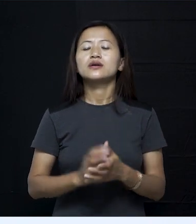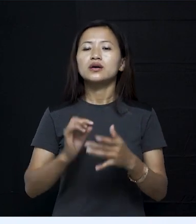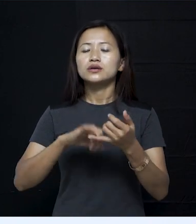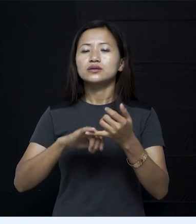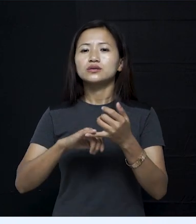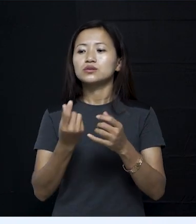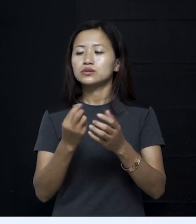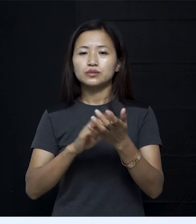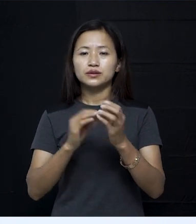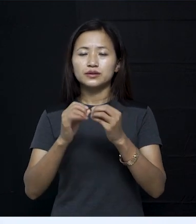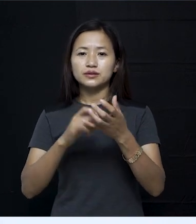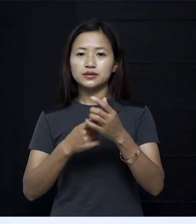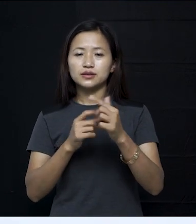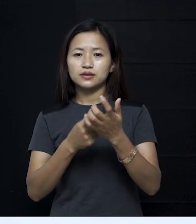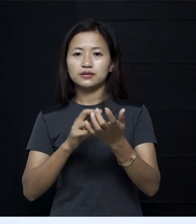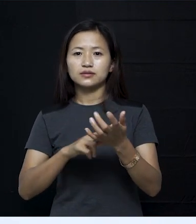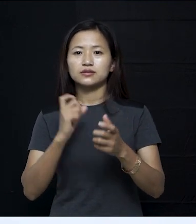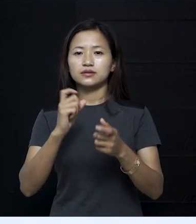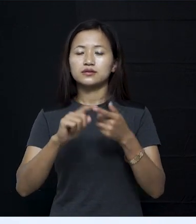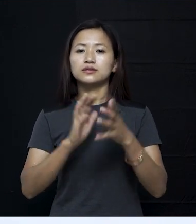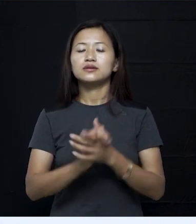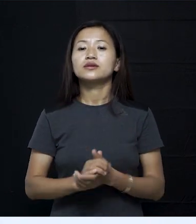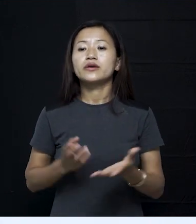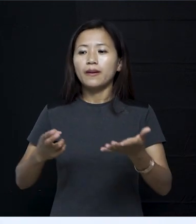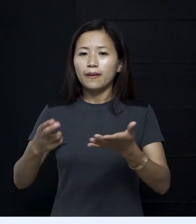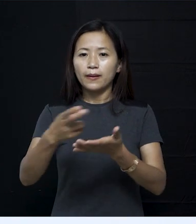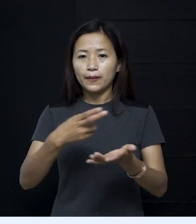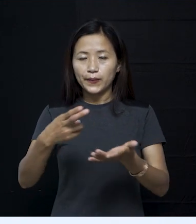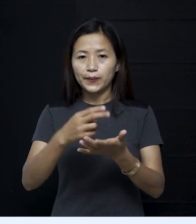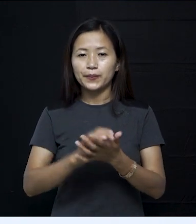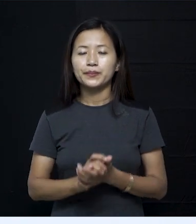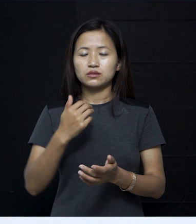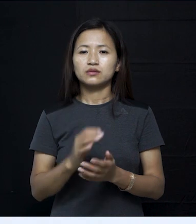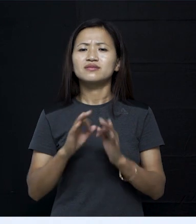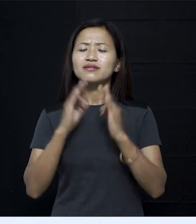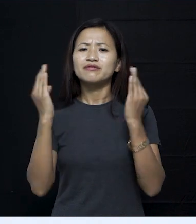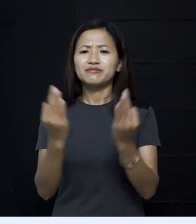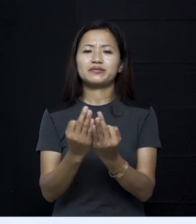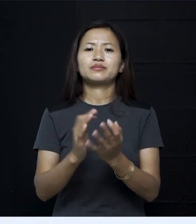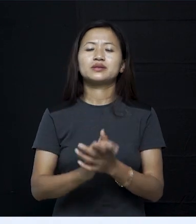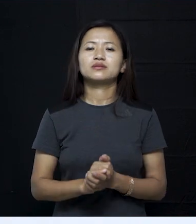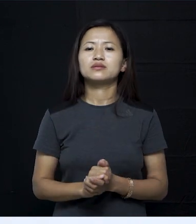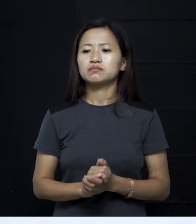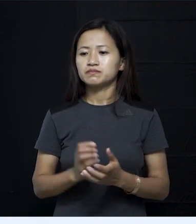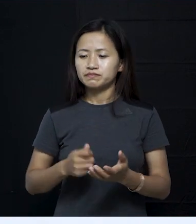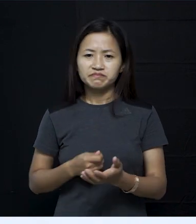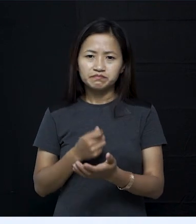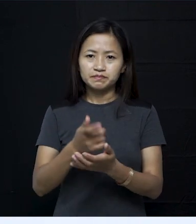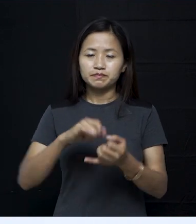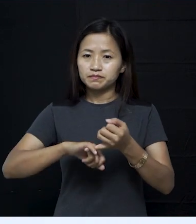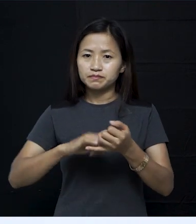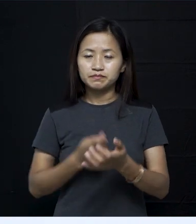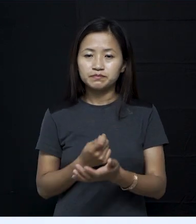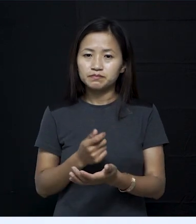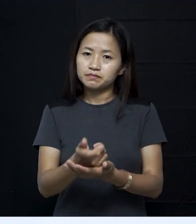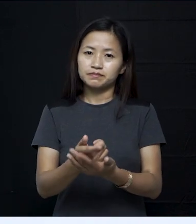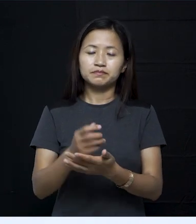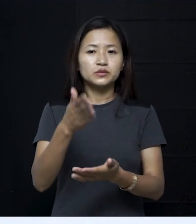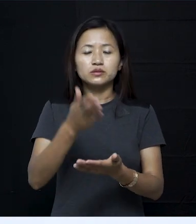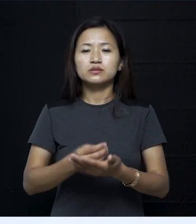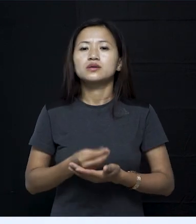farmers cultivate is, they usually cultivate cereal and other food crops, and then apart from all these food crops, on